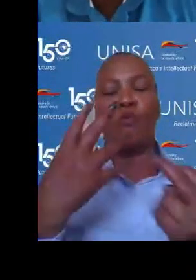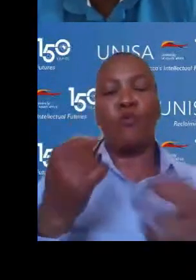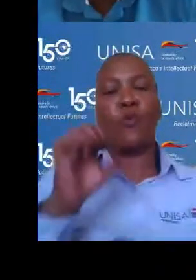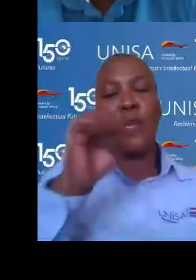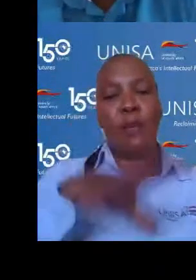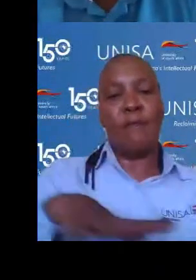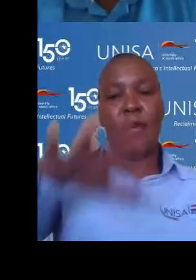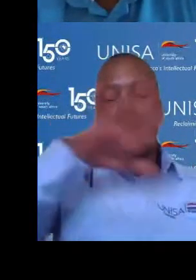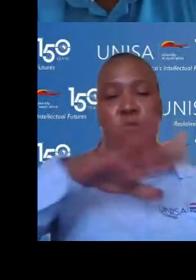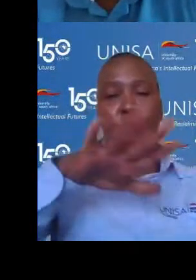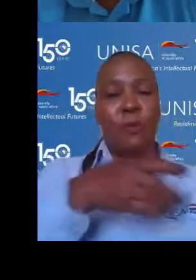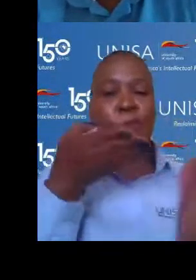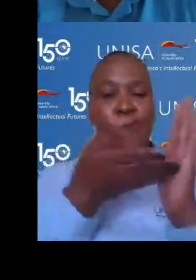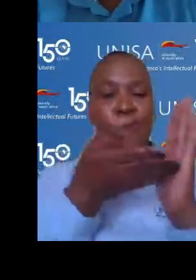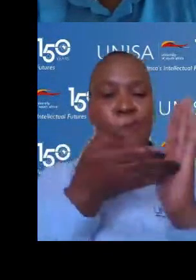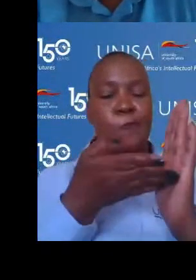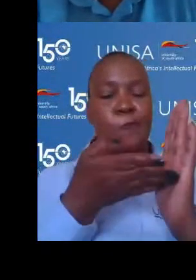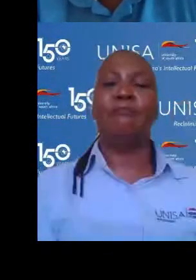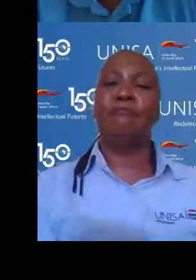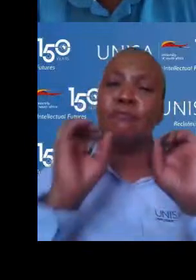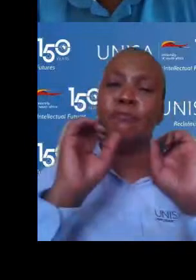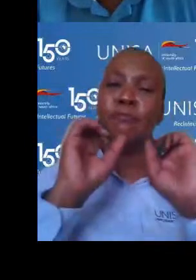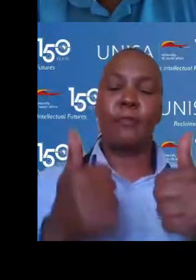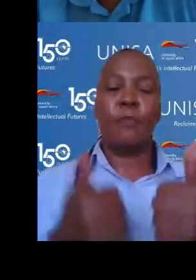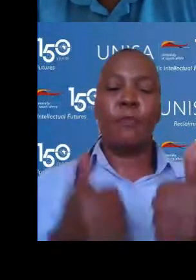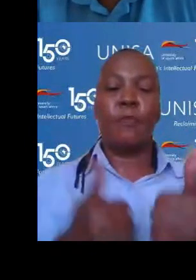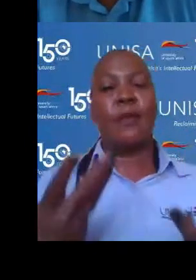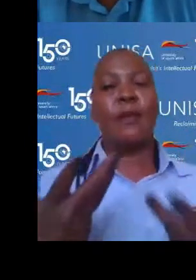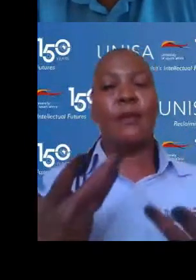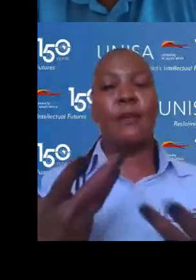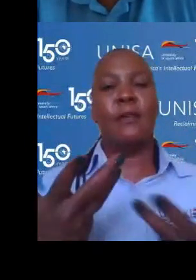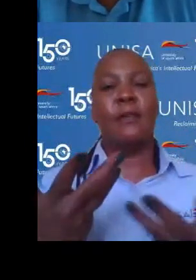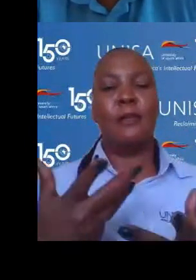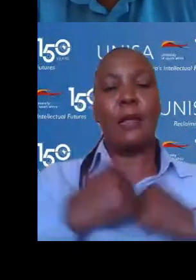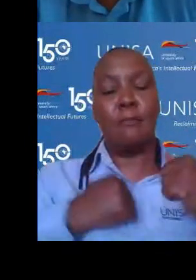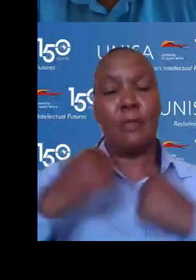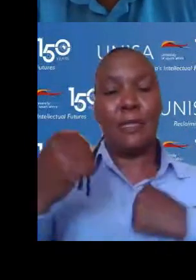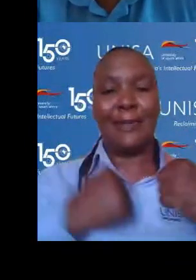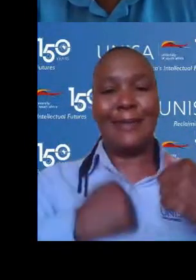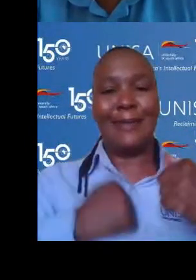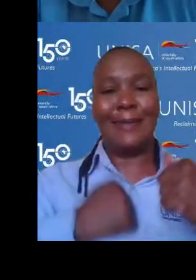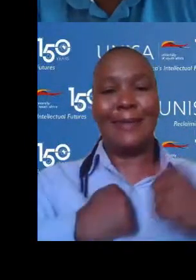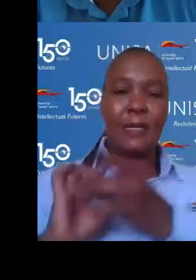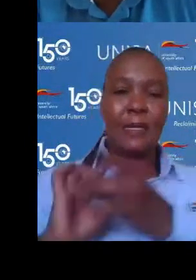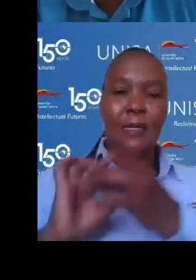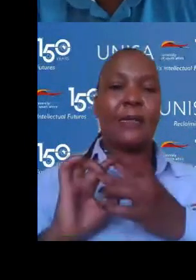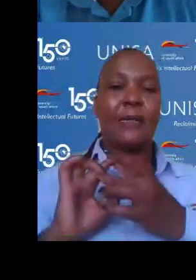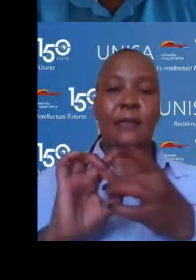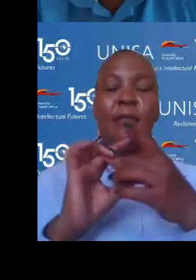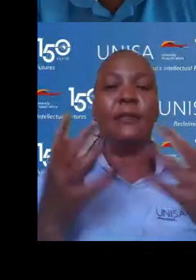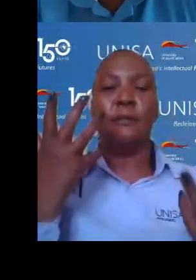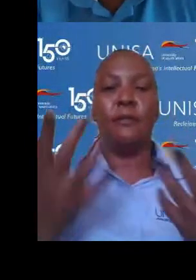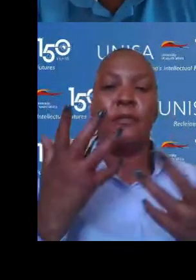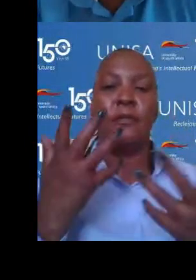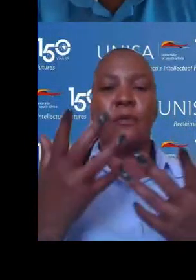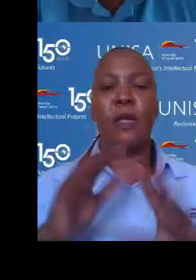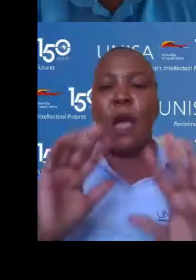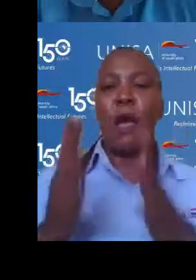here. All right, and then the administration related how-to